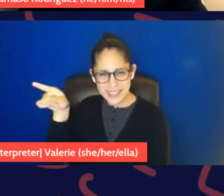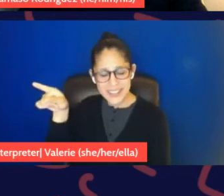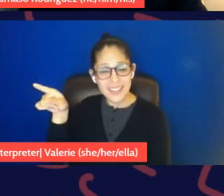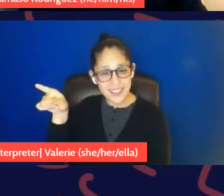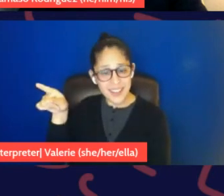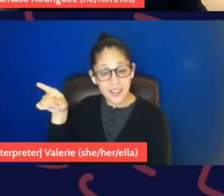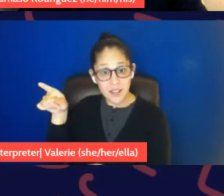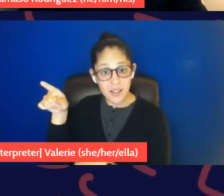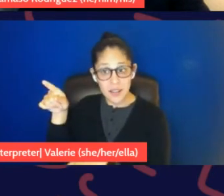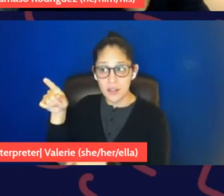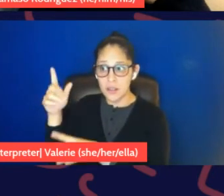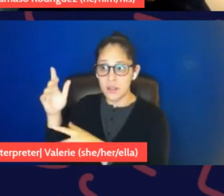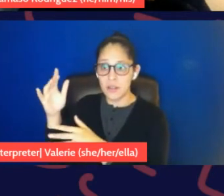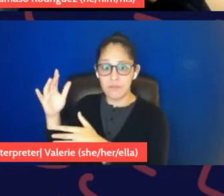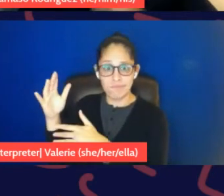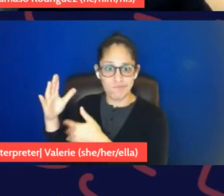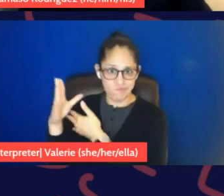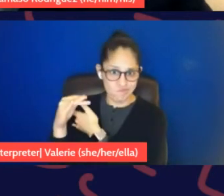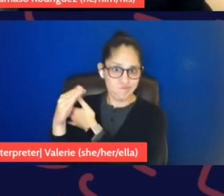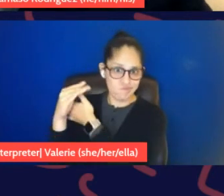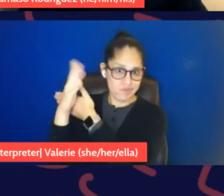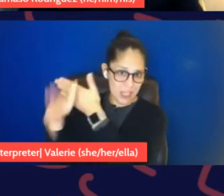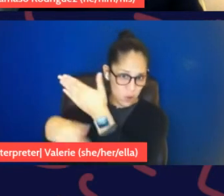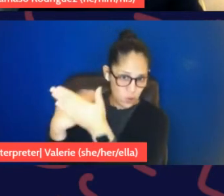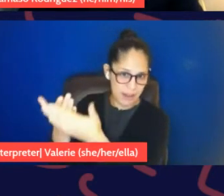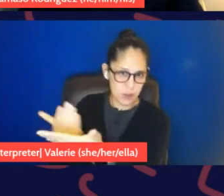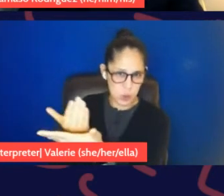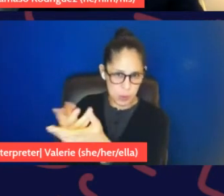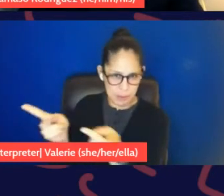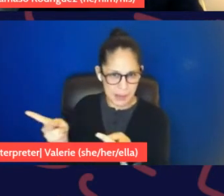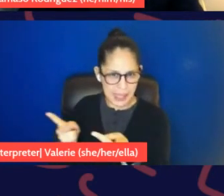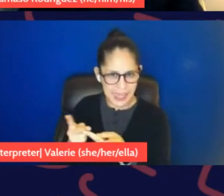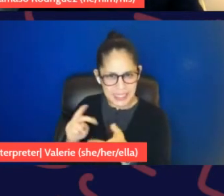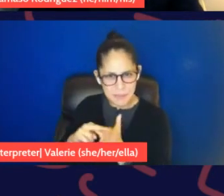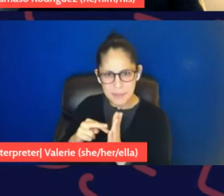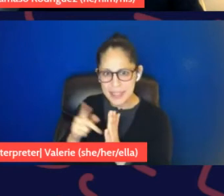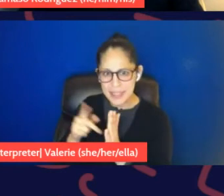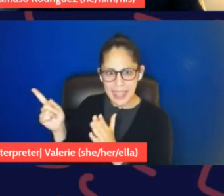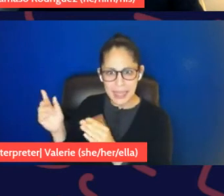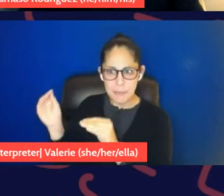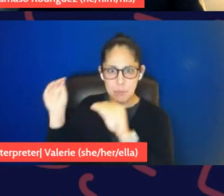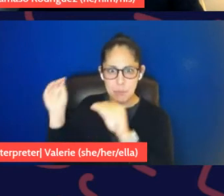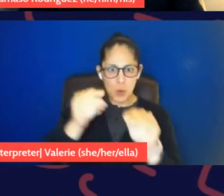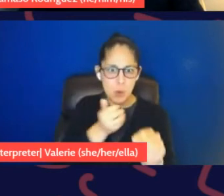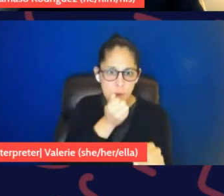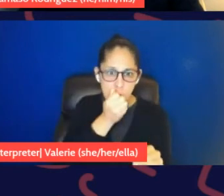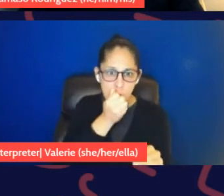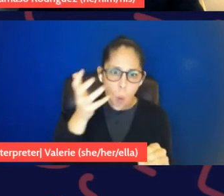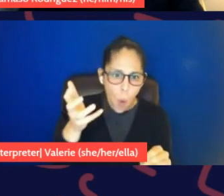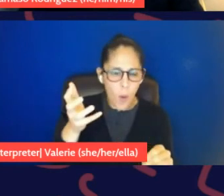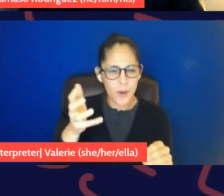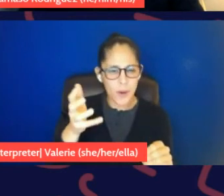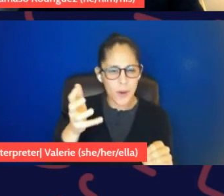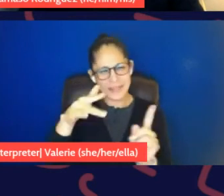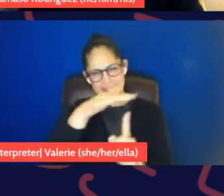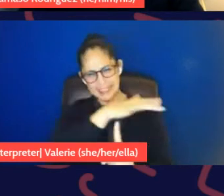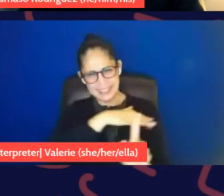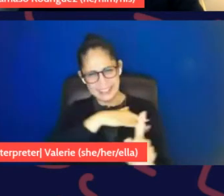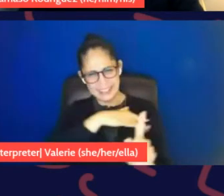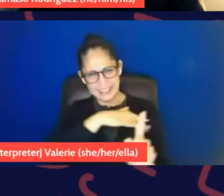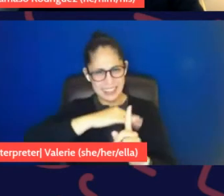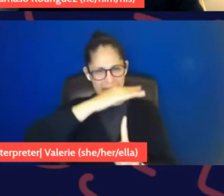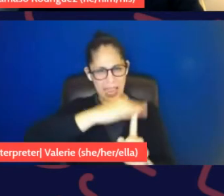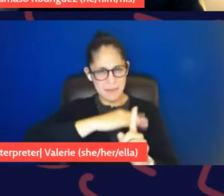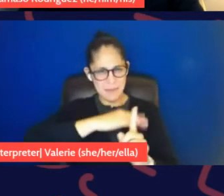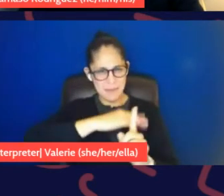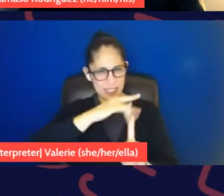when they go into different places, they don't go to the warmer climax to think about what they